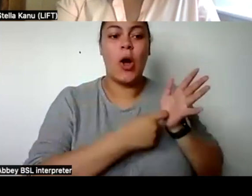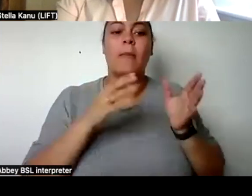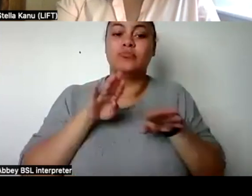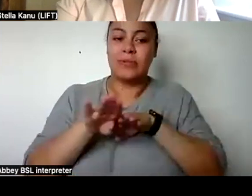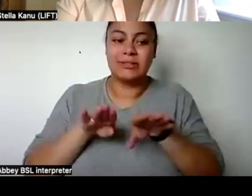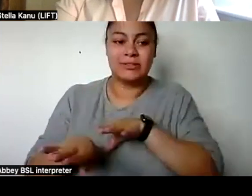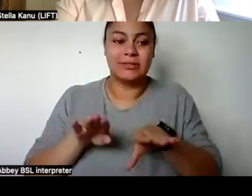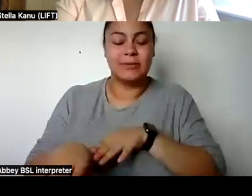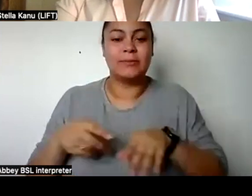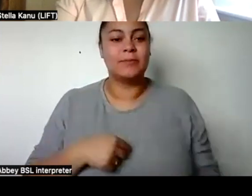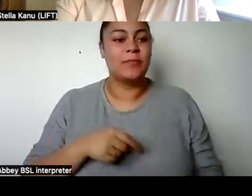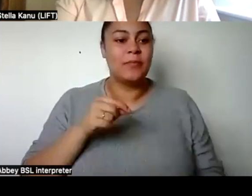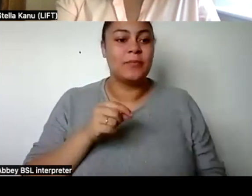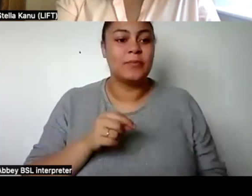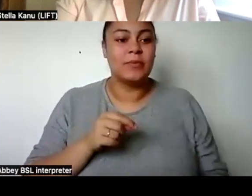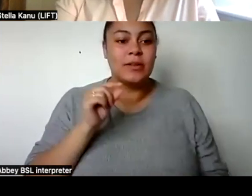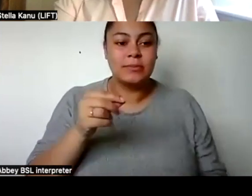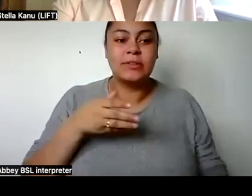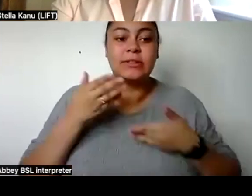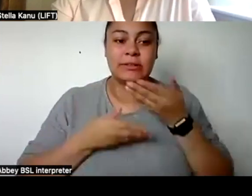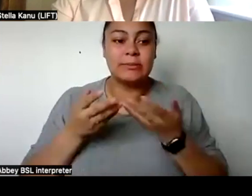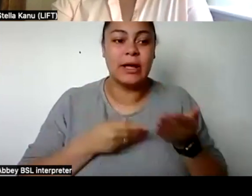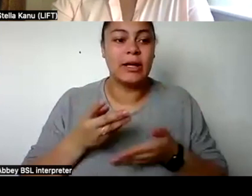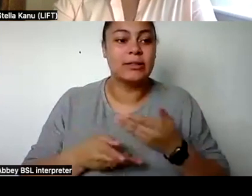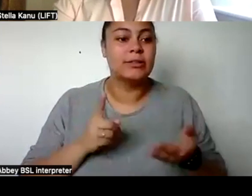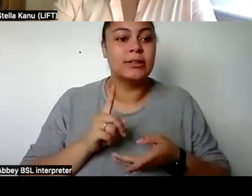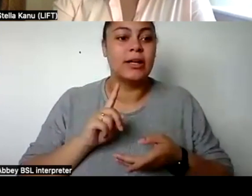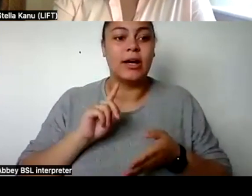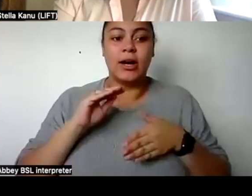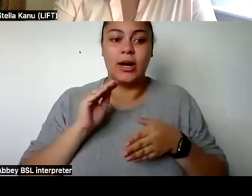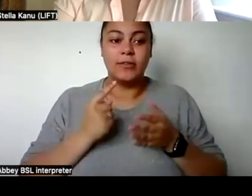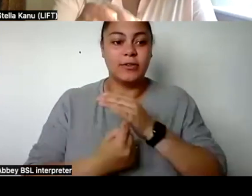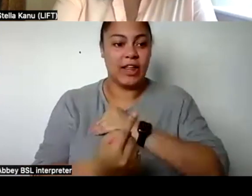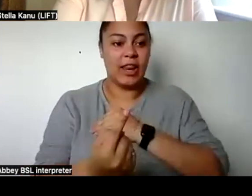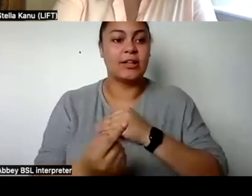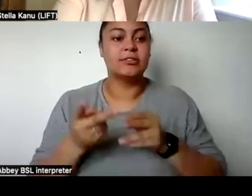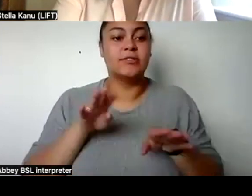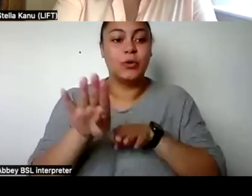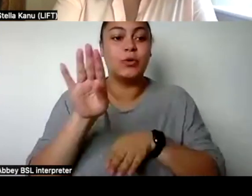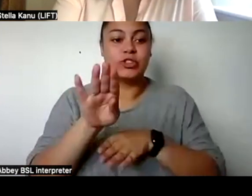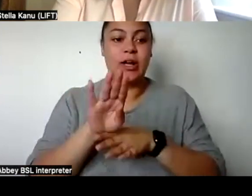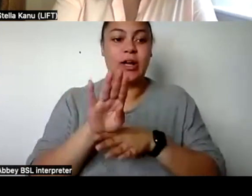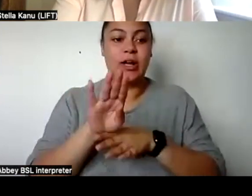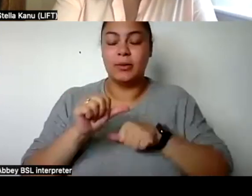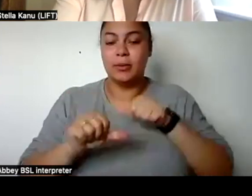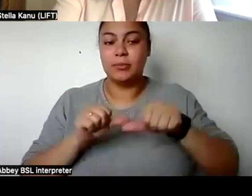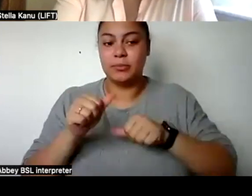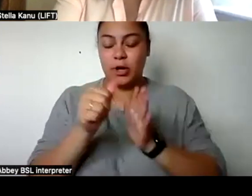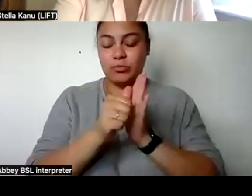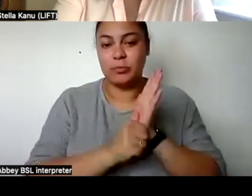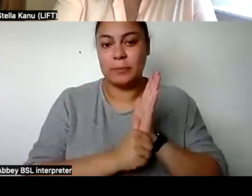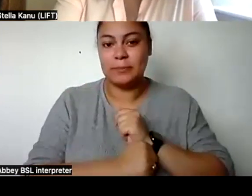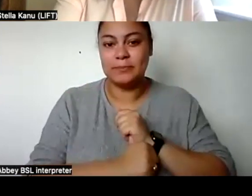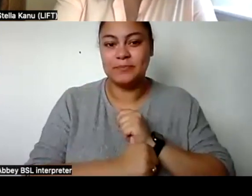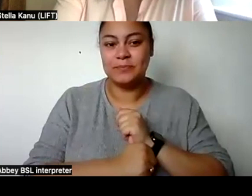little about People Make It Work, the Freelance Futures programme we have helped to create, and then we'll open up the discussion with our fantastic panel